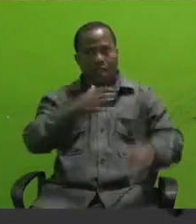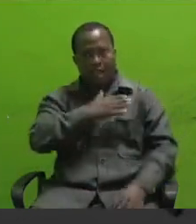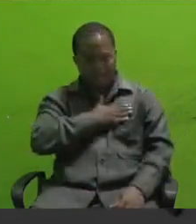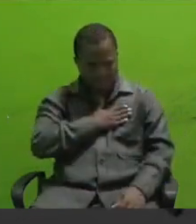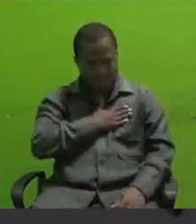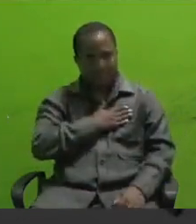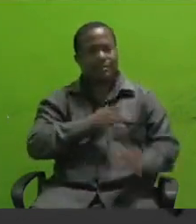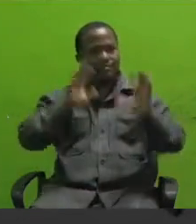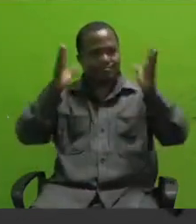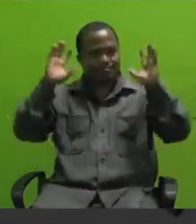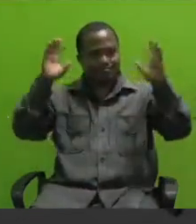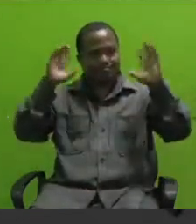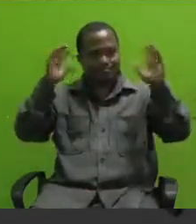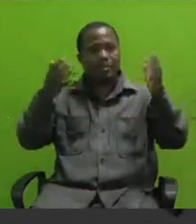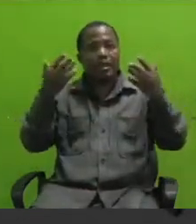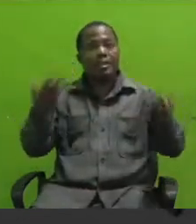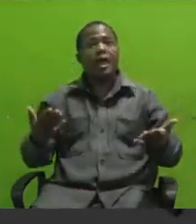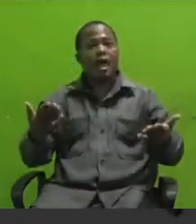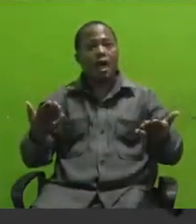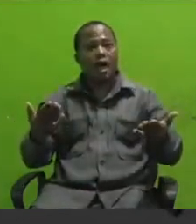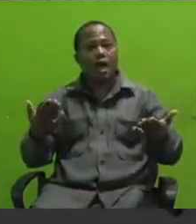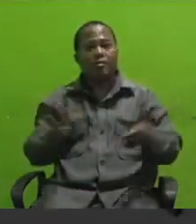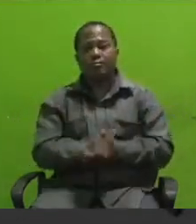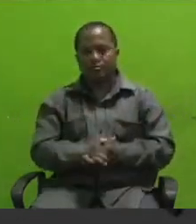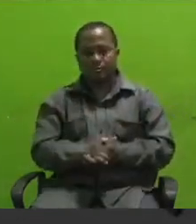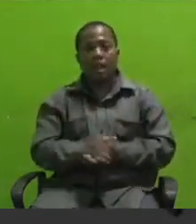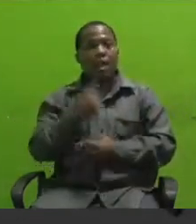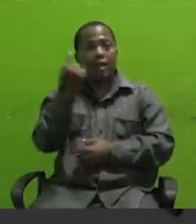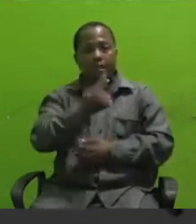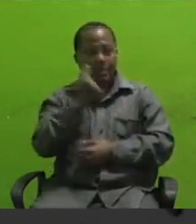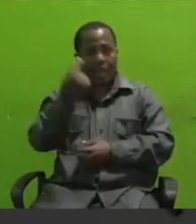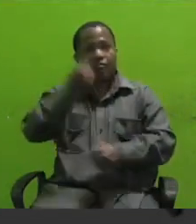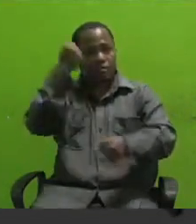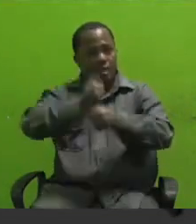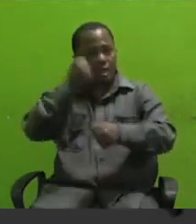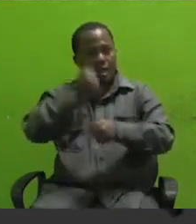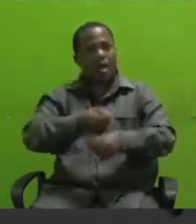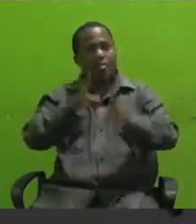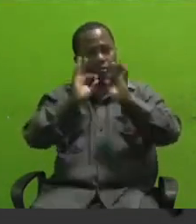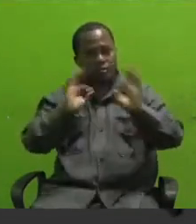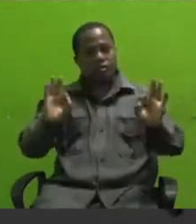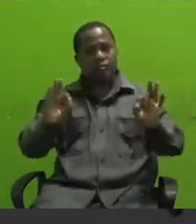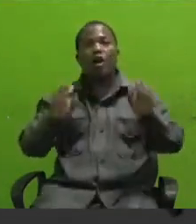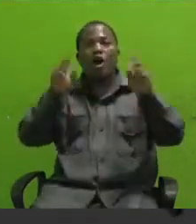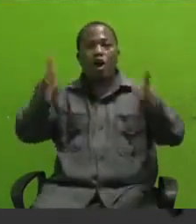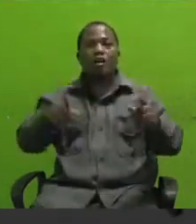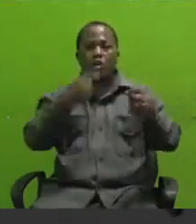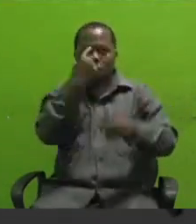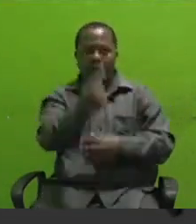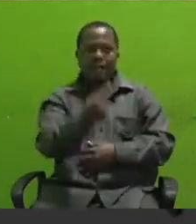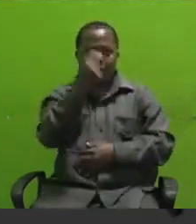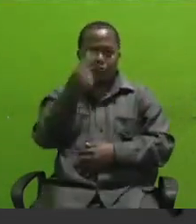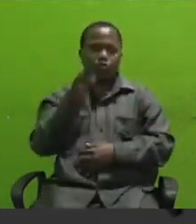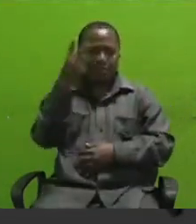Well done, my dear. Let us praise ourselves for the good job we did. Okay?